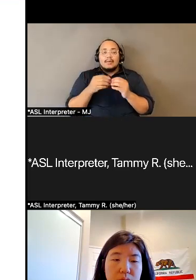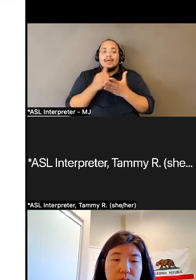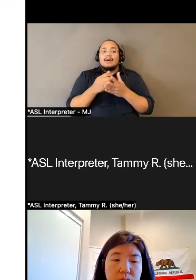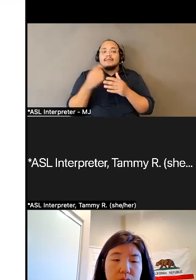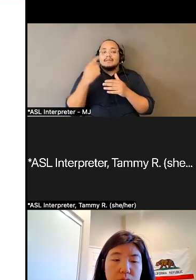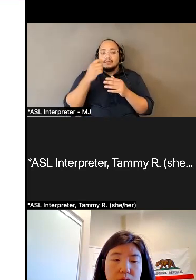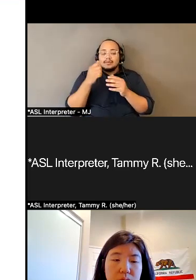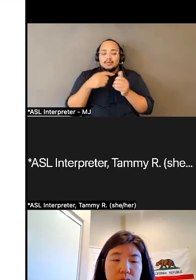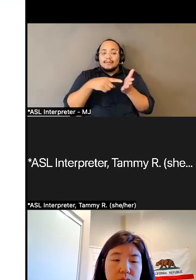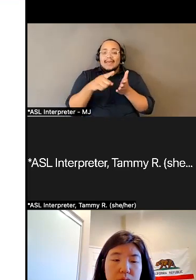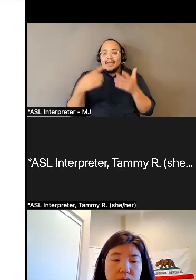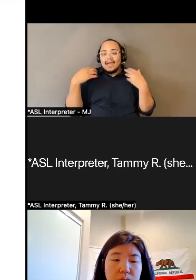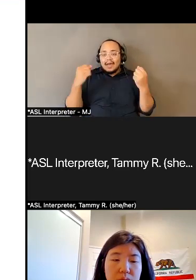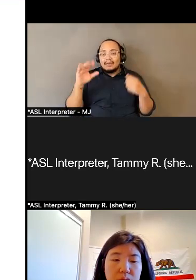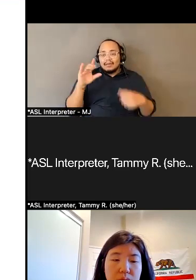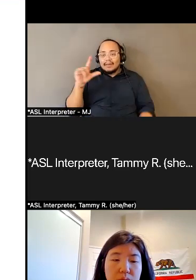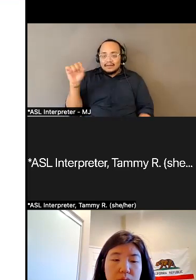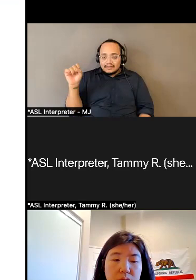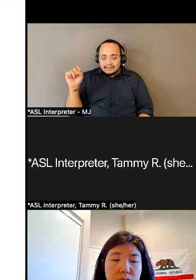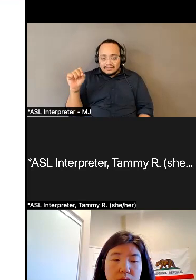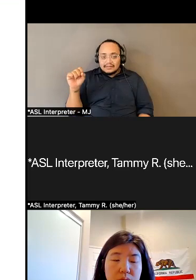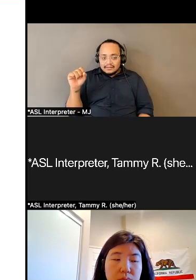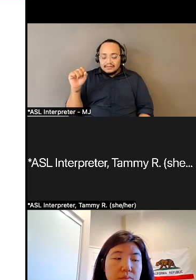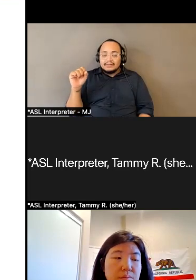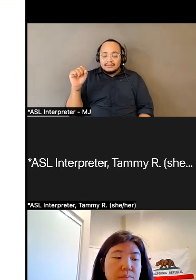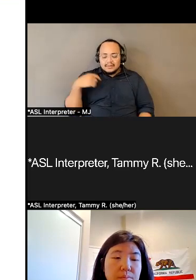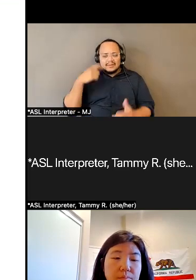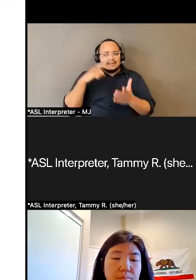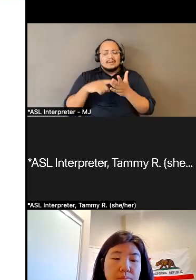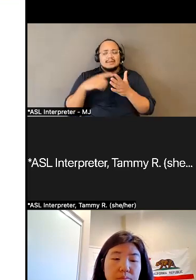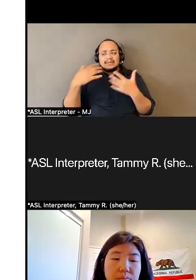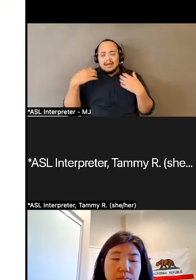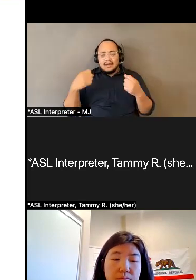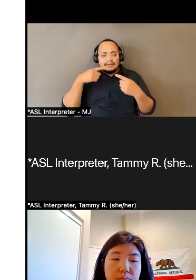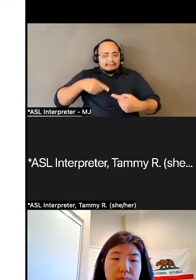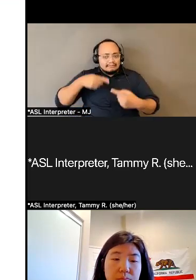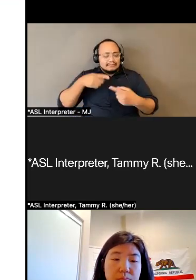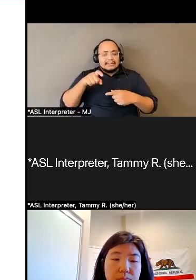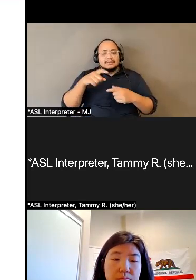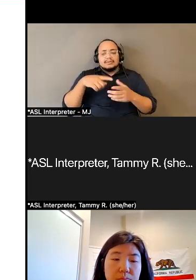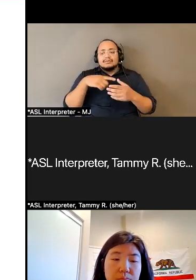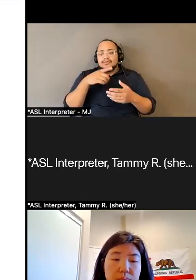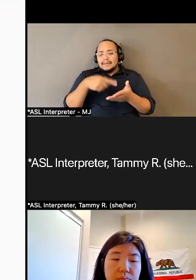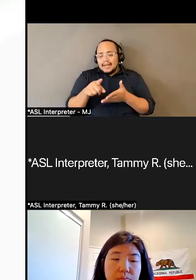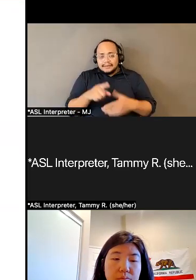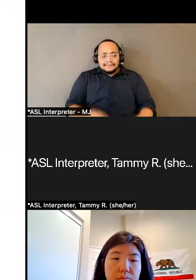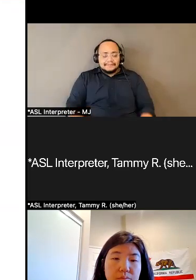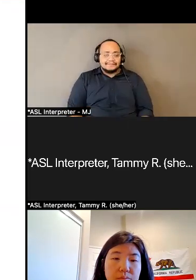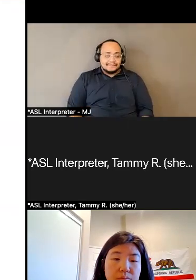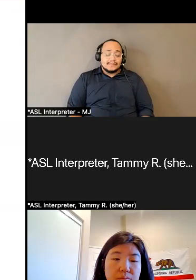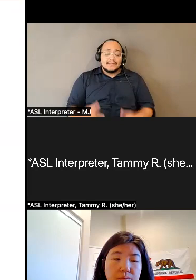of disproportionate impacts. I wanted to just highlight a couple of those. Okay, next